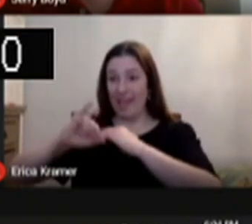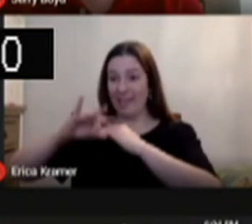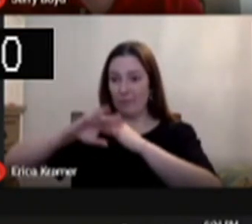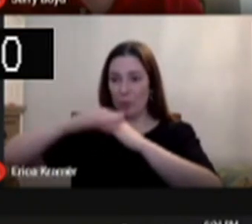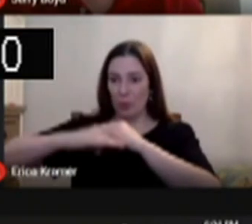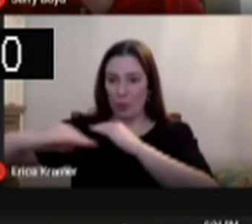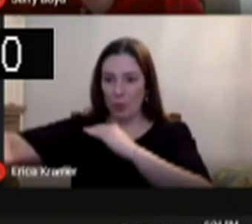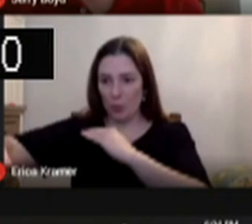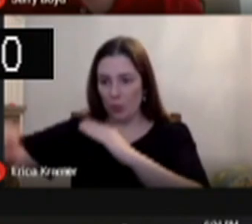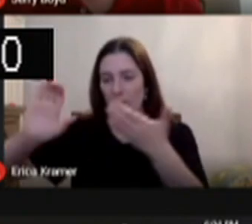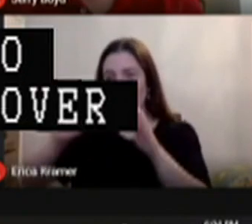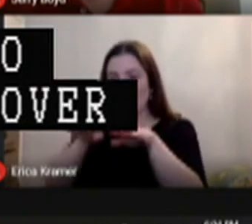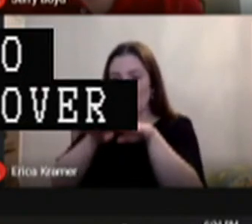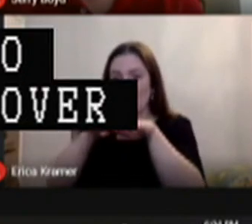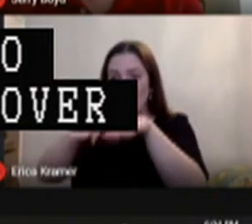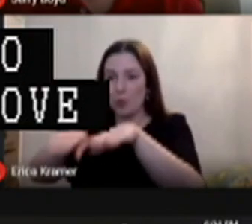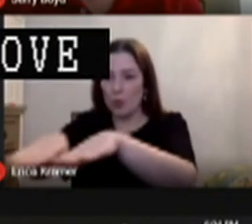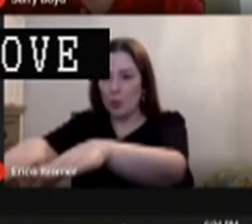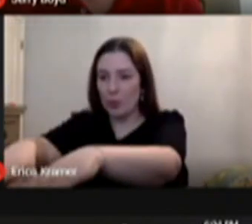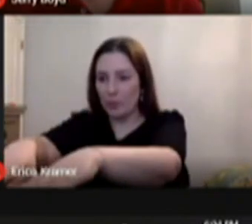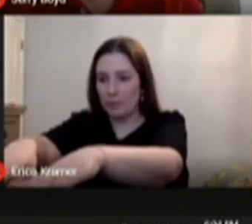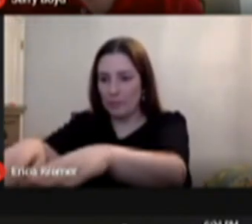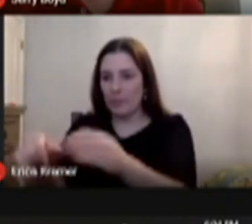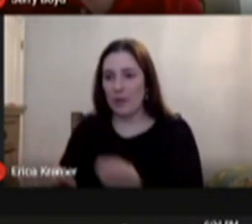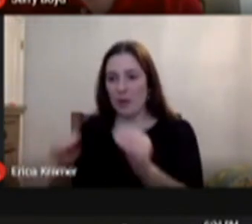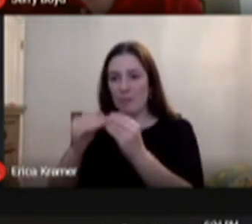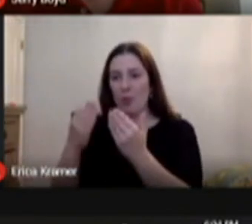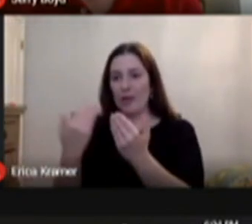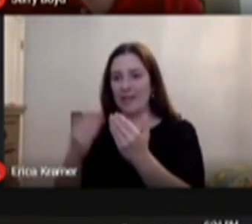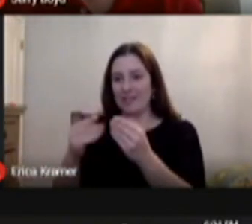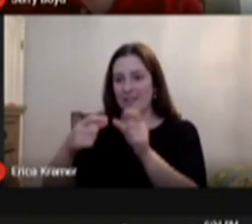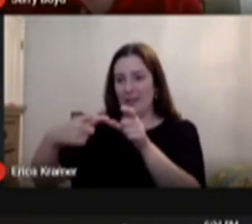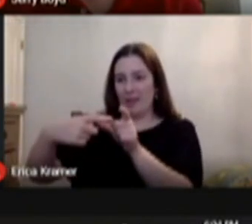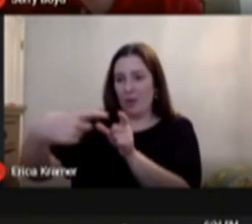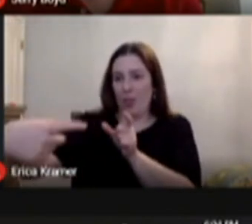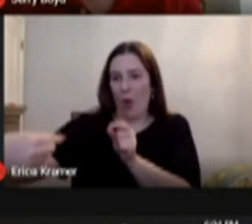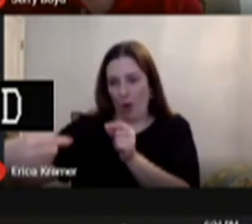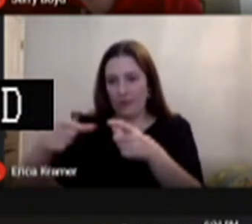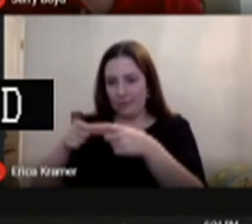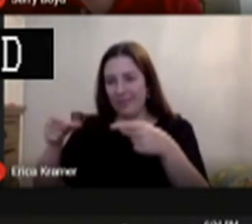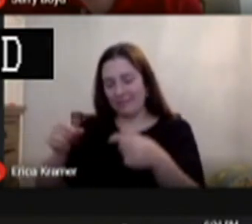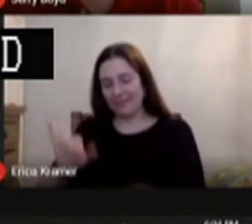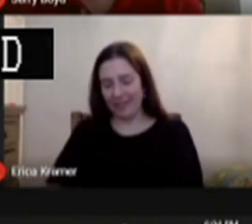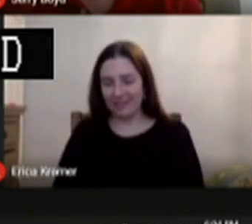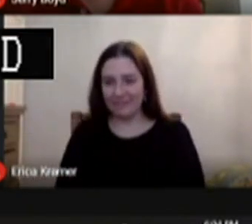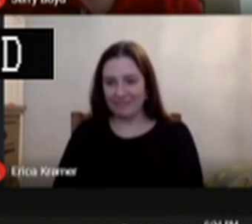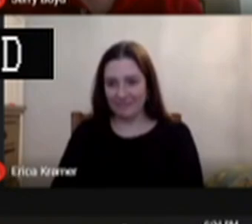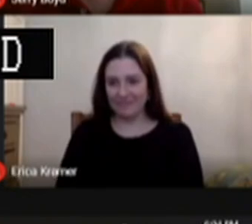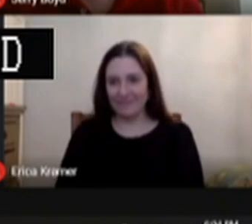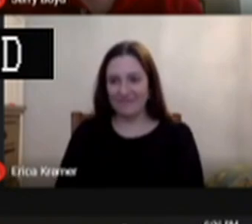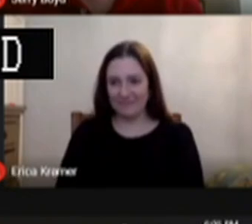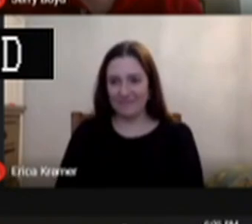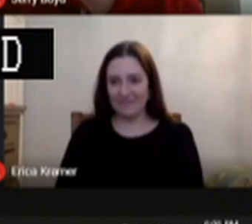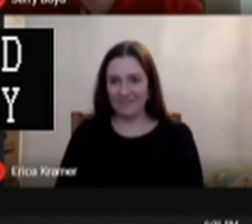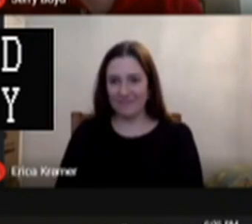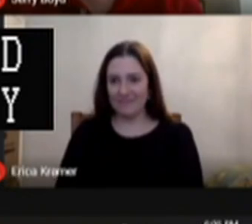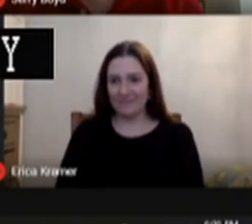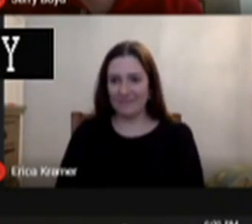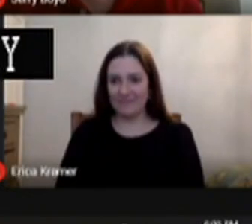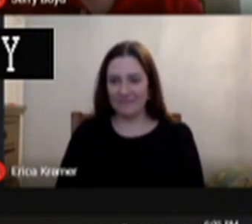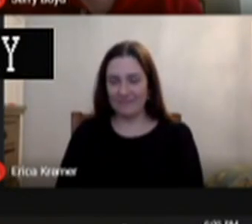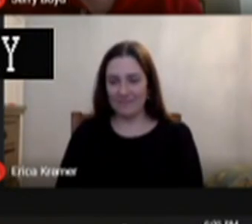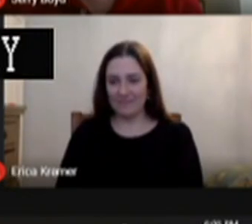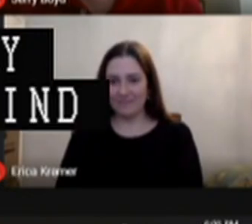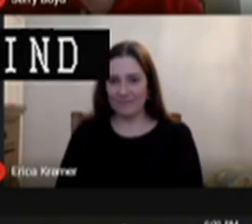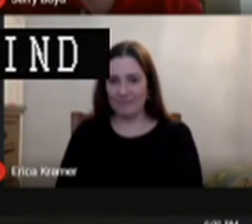In terms of wayfinding, I think we have really been thinking hard about the many different ways that people find their way through the plaza. So